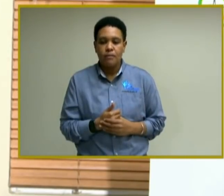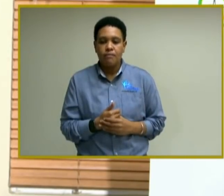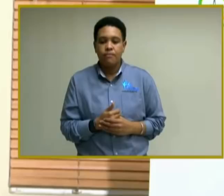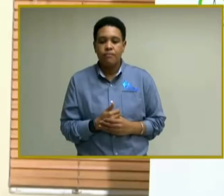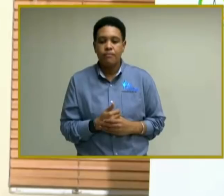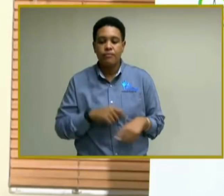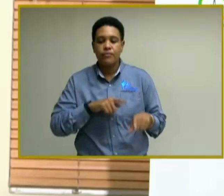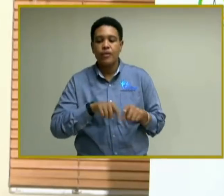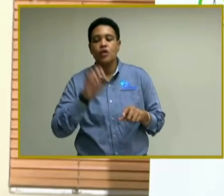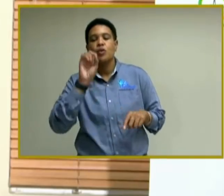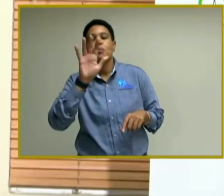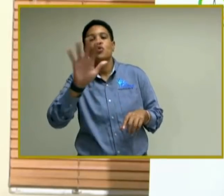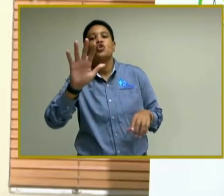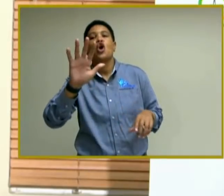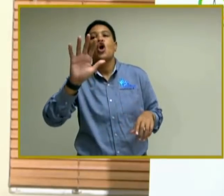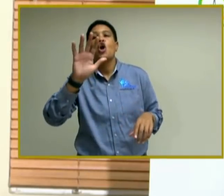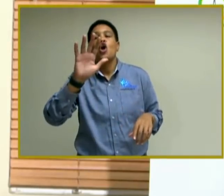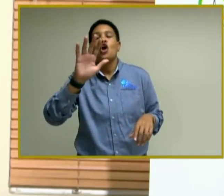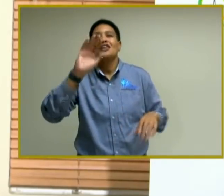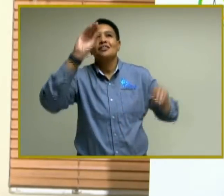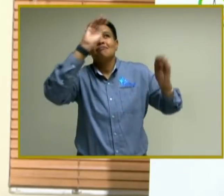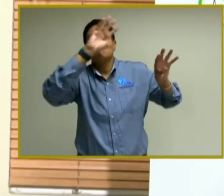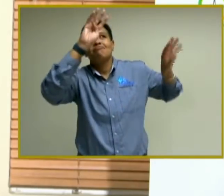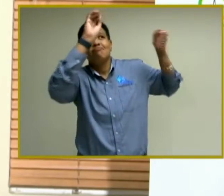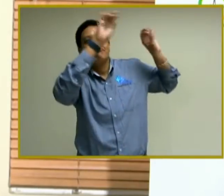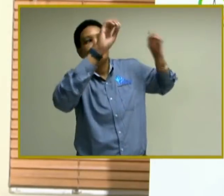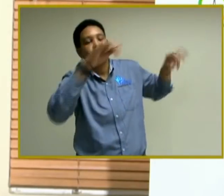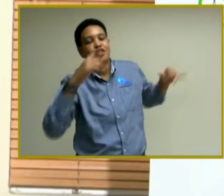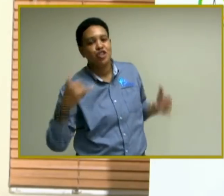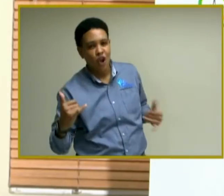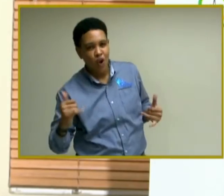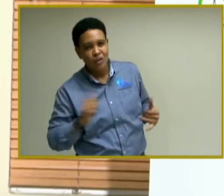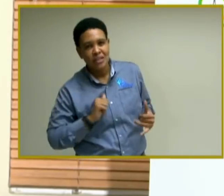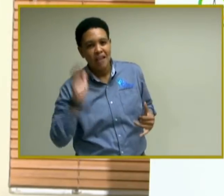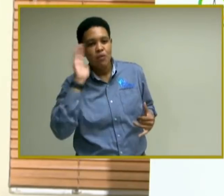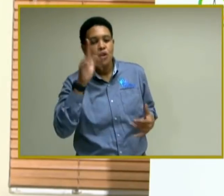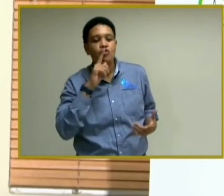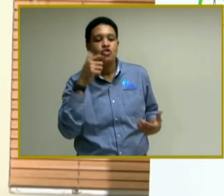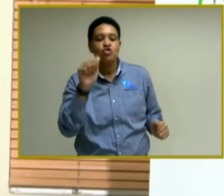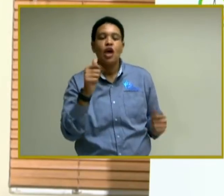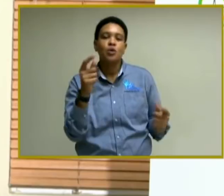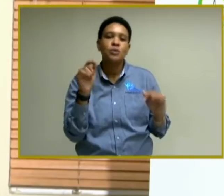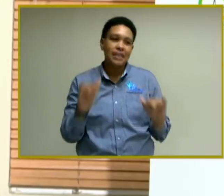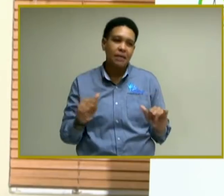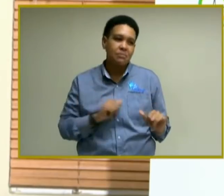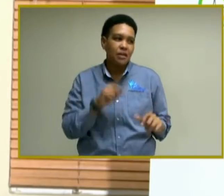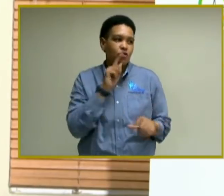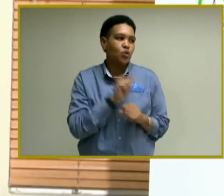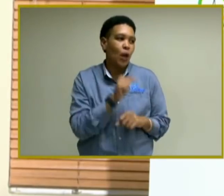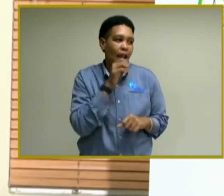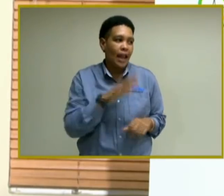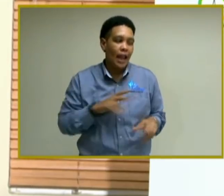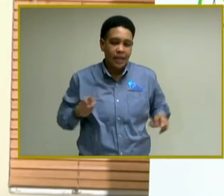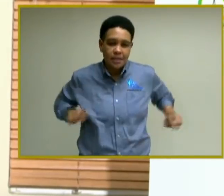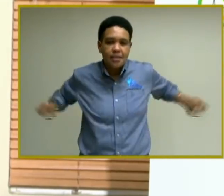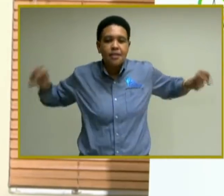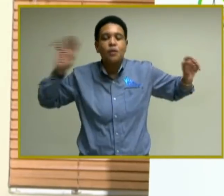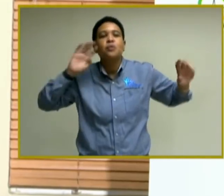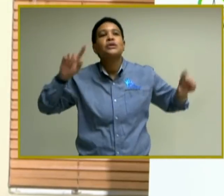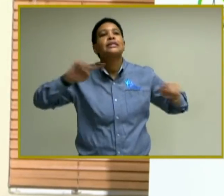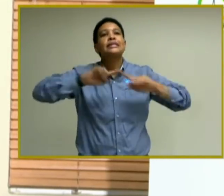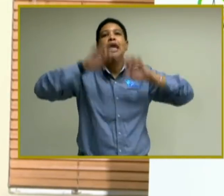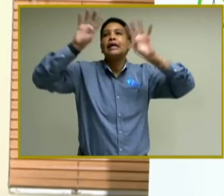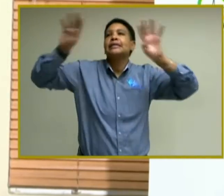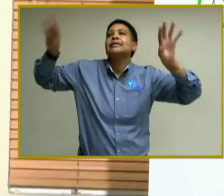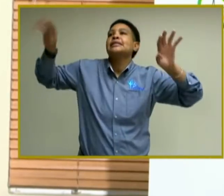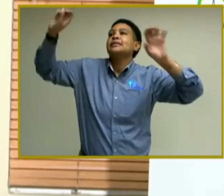put up your decorations now, and I will try to do the same, and I'm sure the ladies around the table here will start